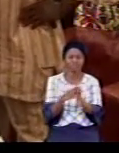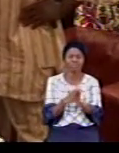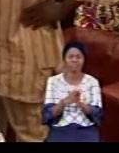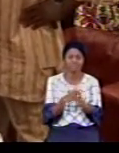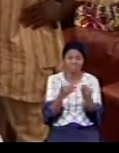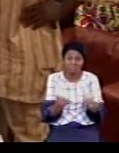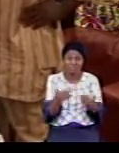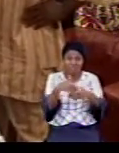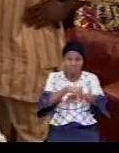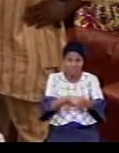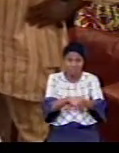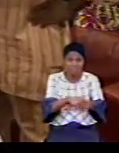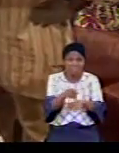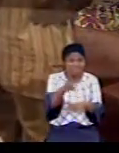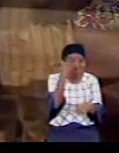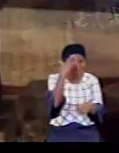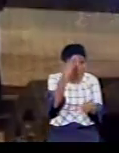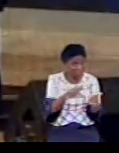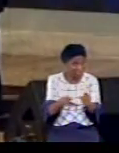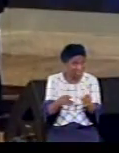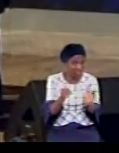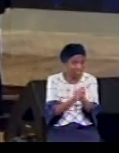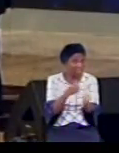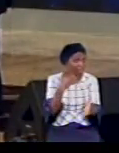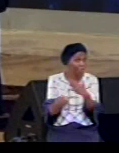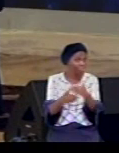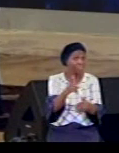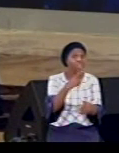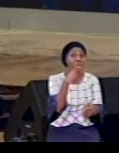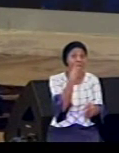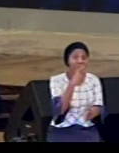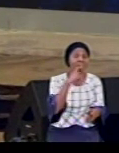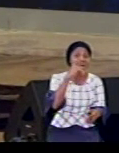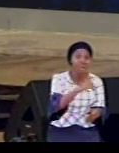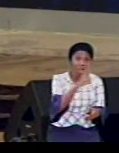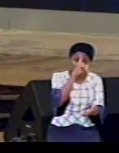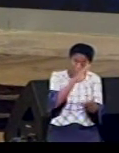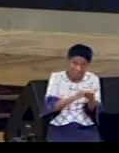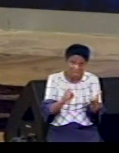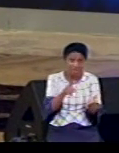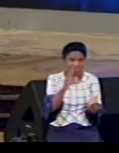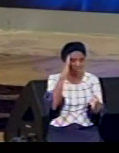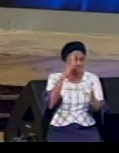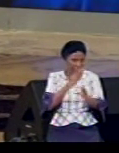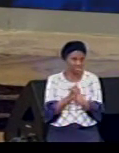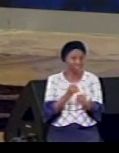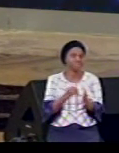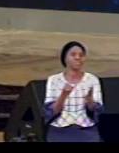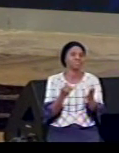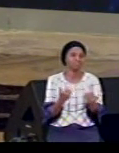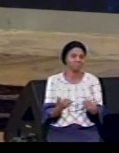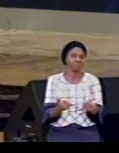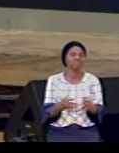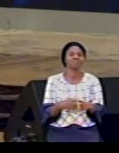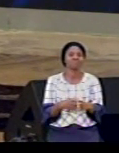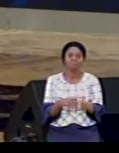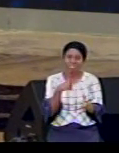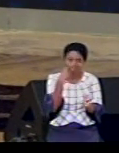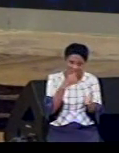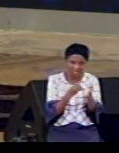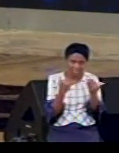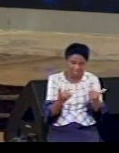Tonight, you know that whatever you say, believing, you will receive. Say